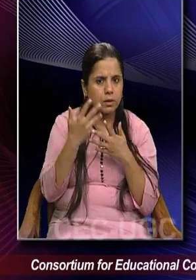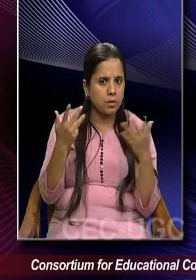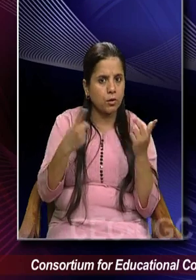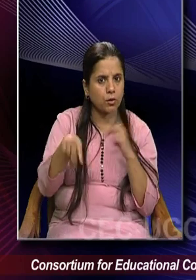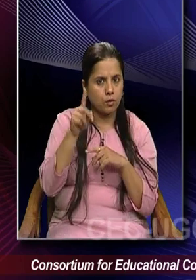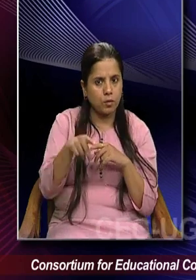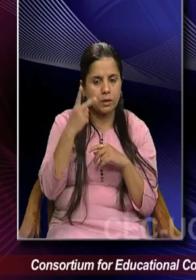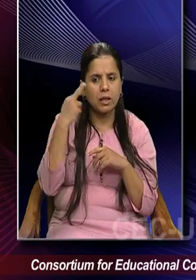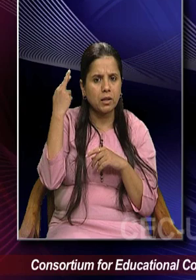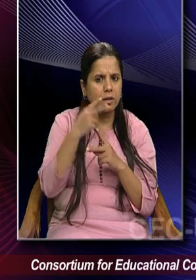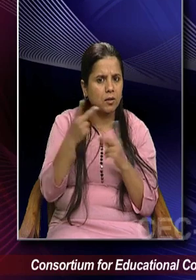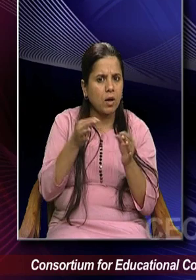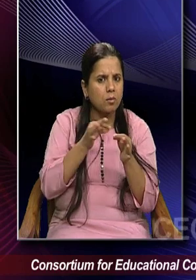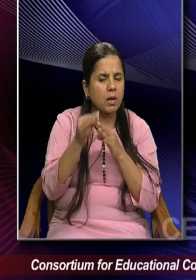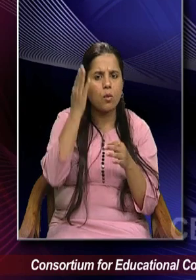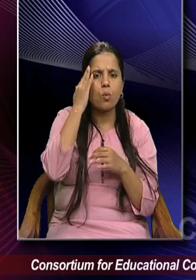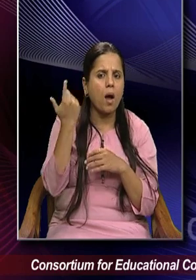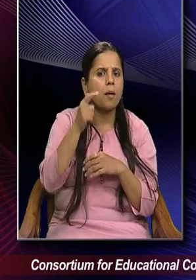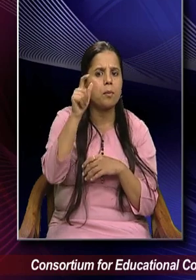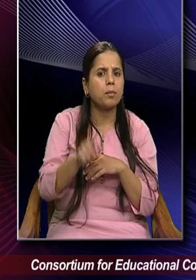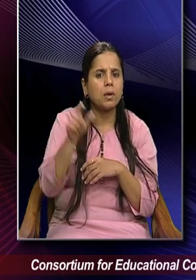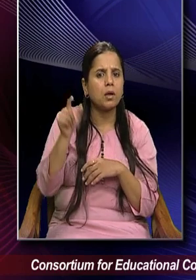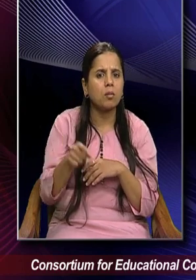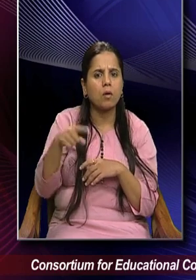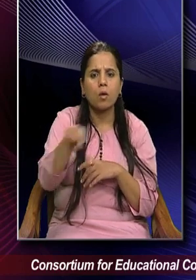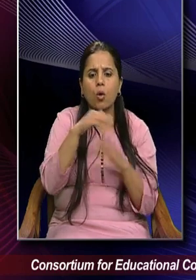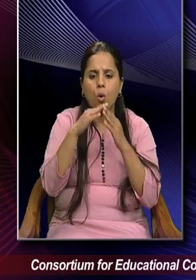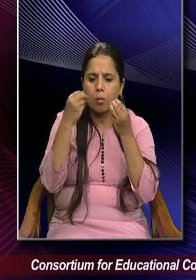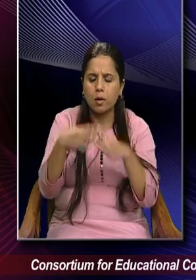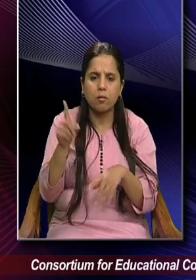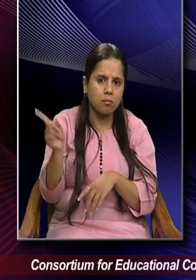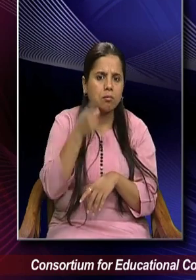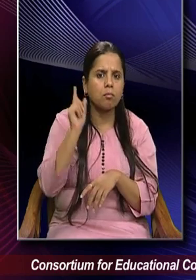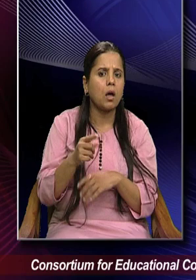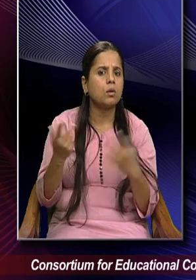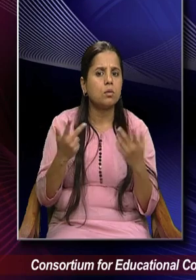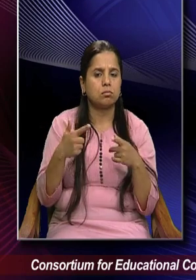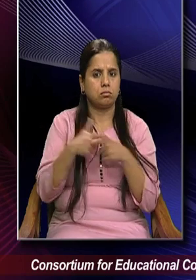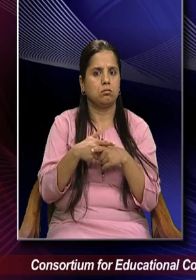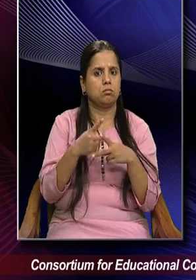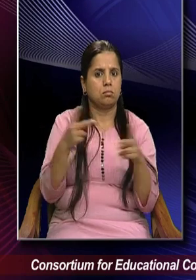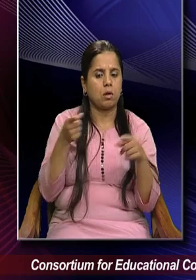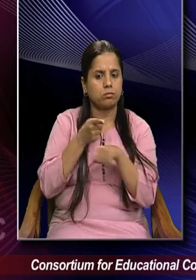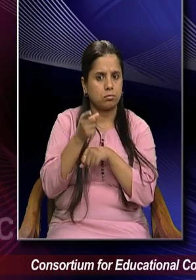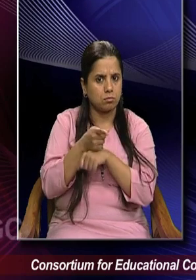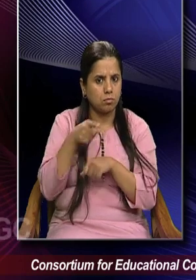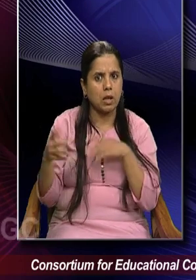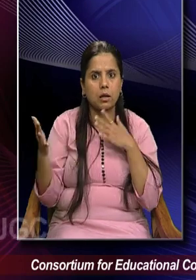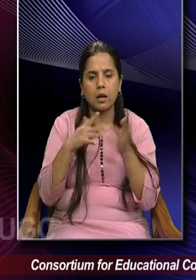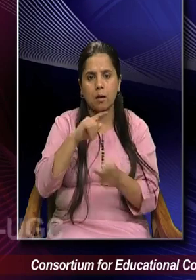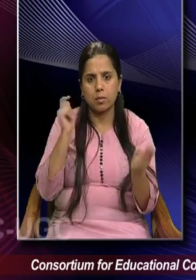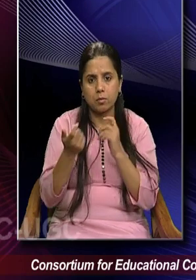to check the root cause, explain why people are forced to leave their homes. Conflicts, persecution, climate change,